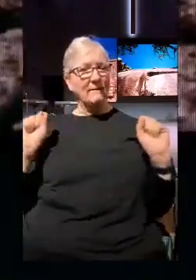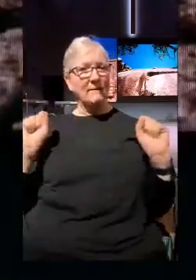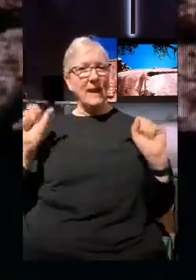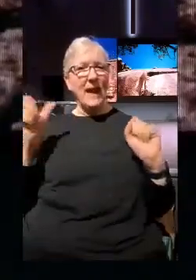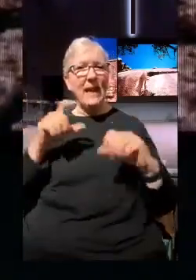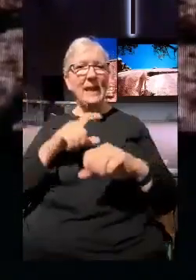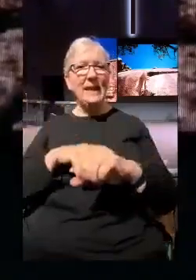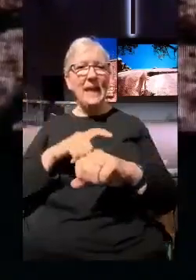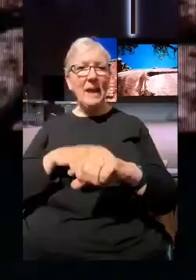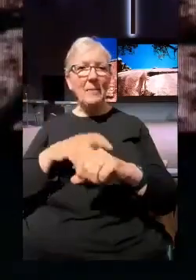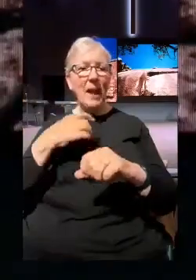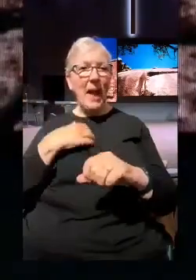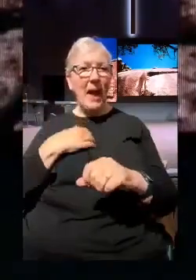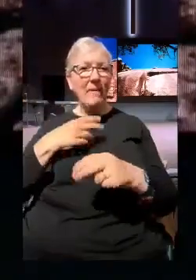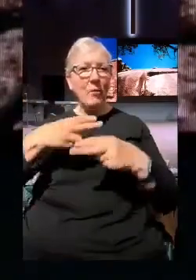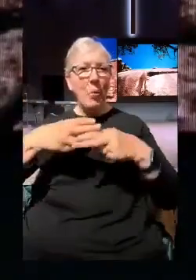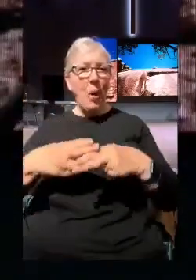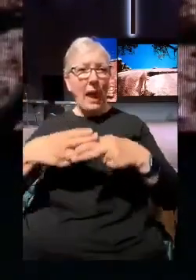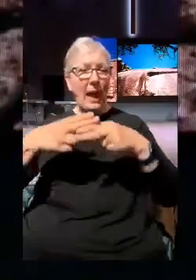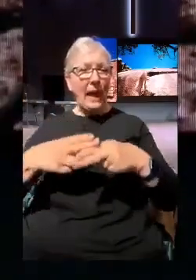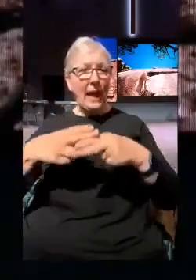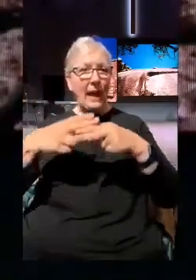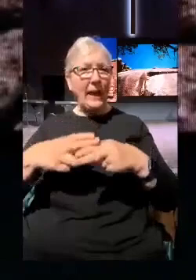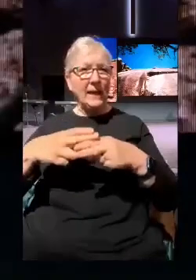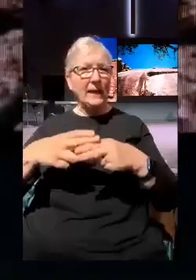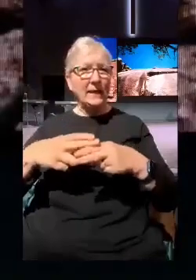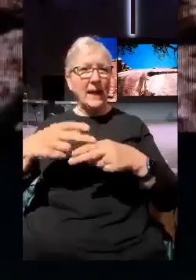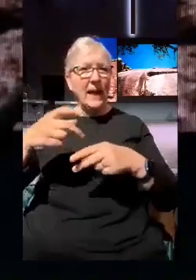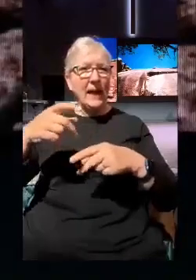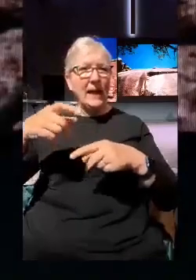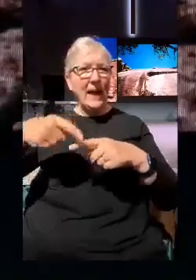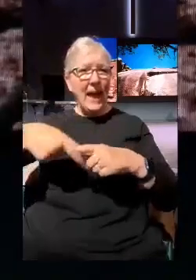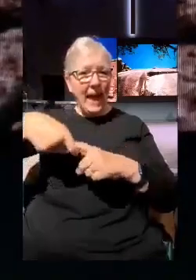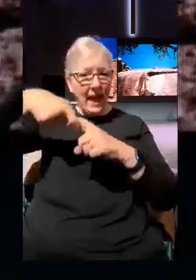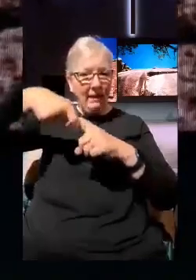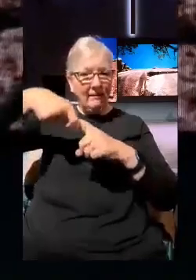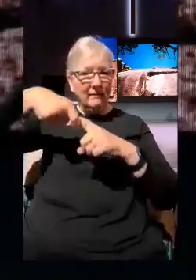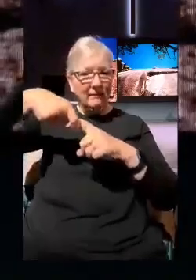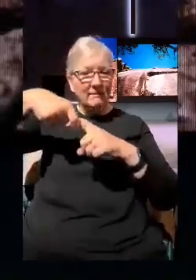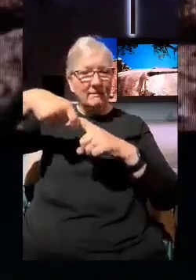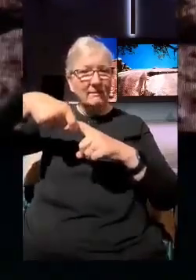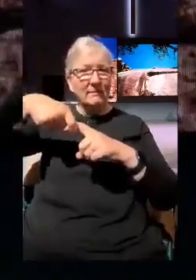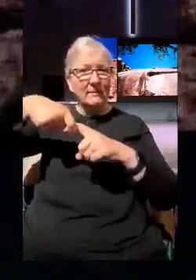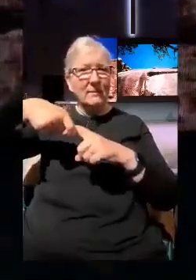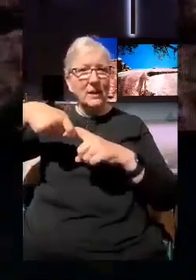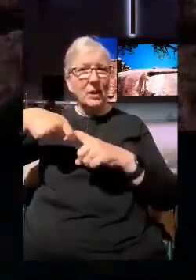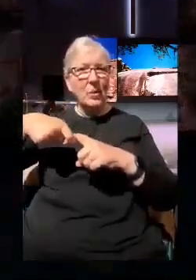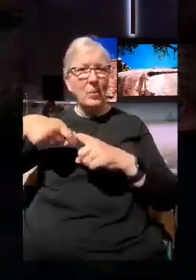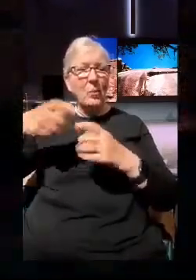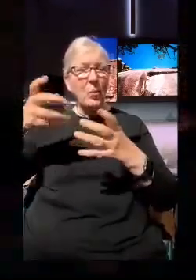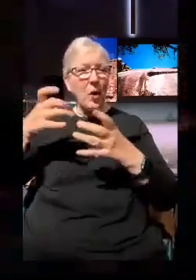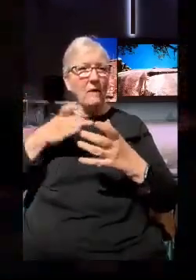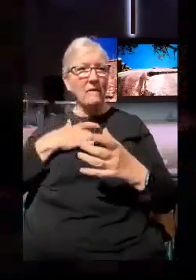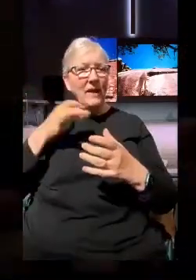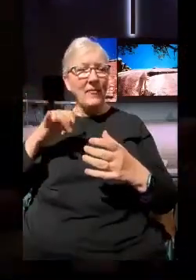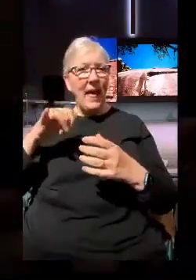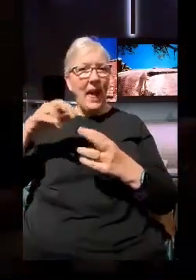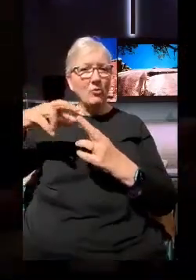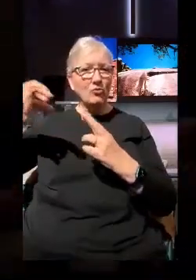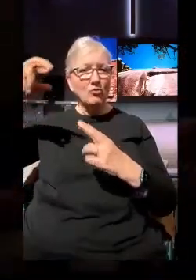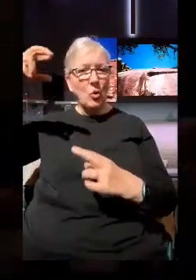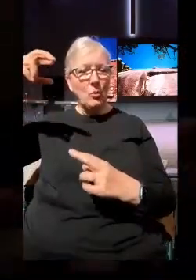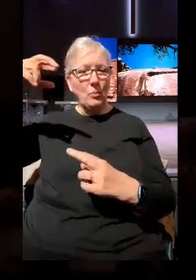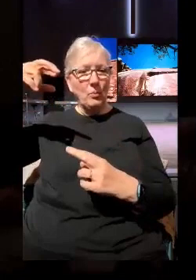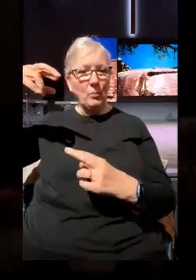full weight on anything, we hope and trust that that rope, what we're hanging on, is going to hold. And the same can be said